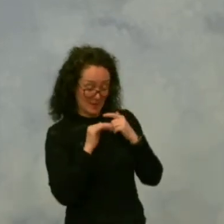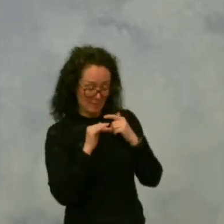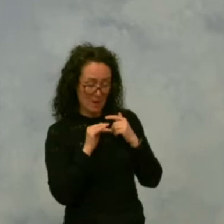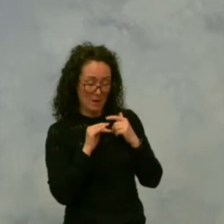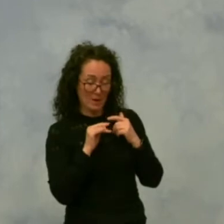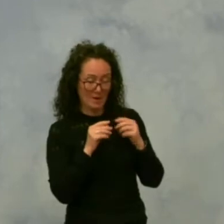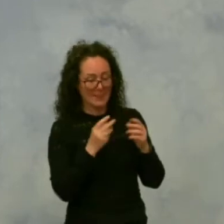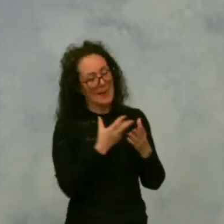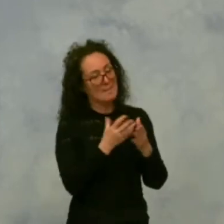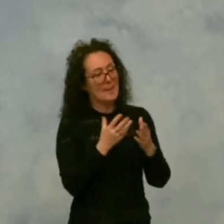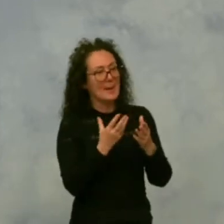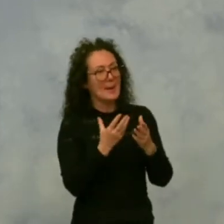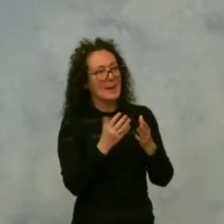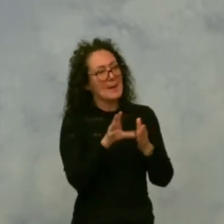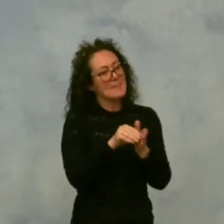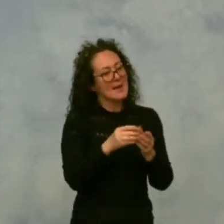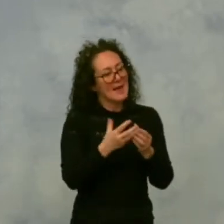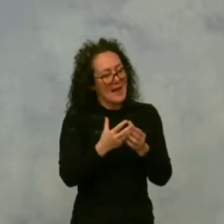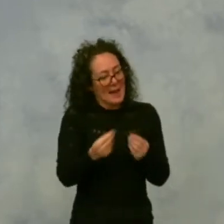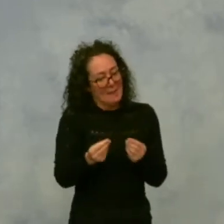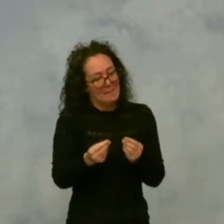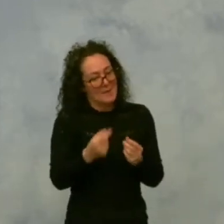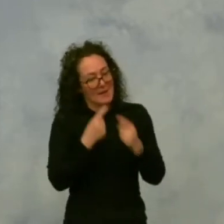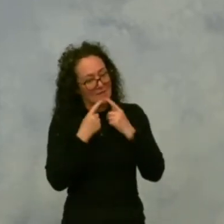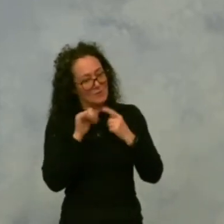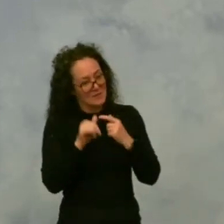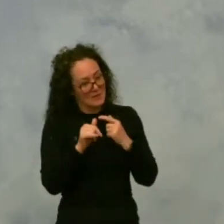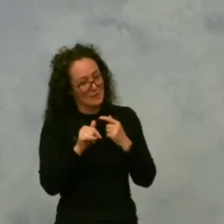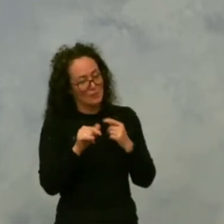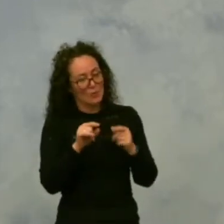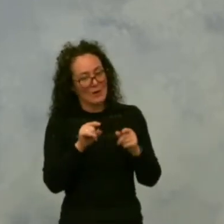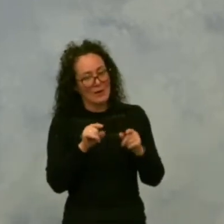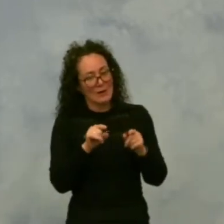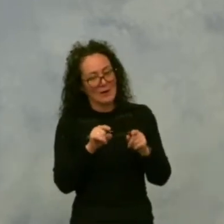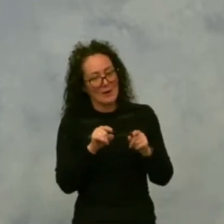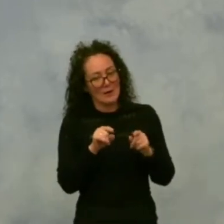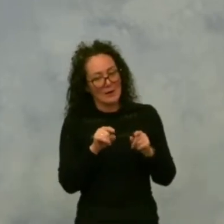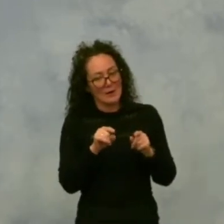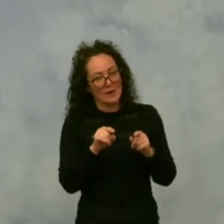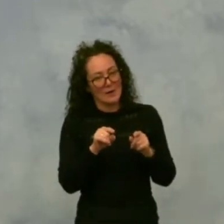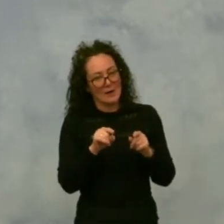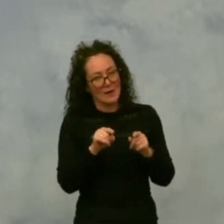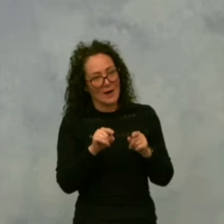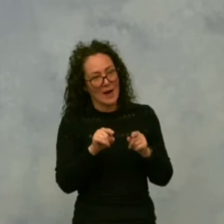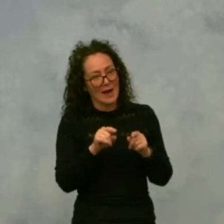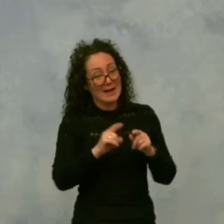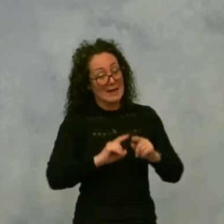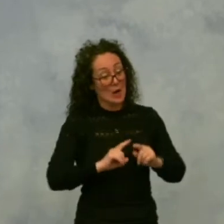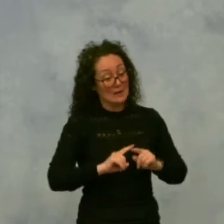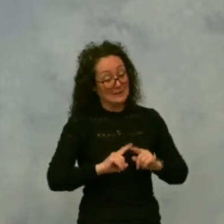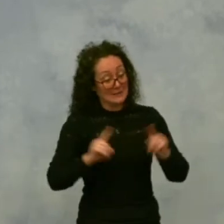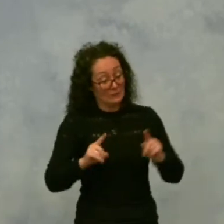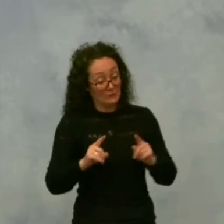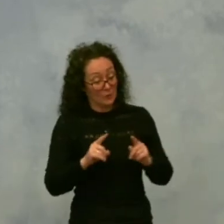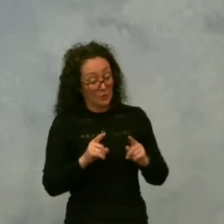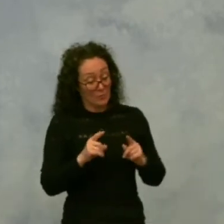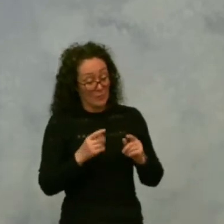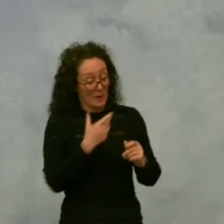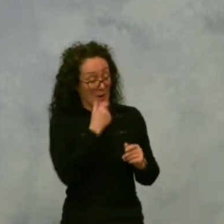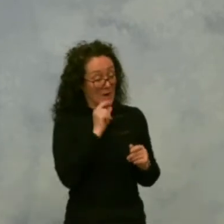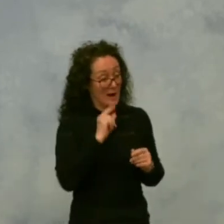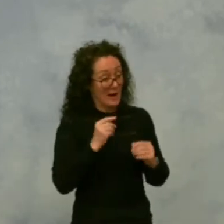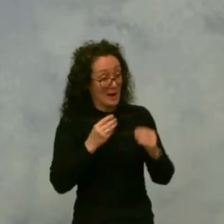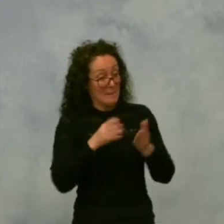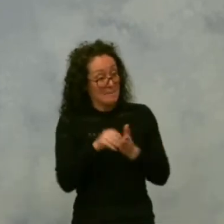and unlike the gender pay gap, it's the other way around. So it's more positive for that community. But I'll try and see what we can get round